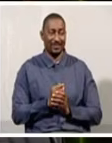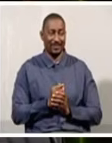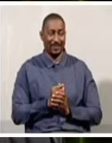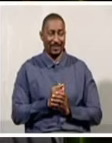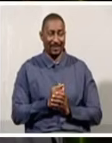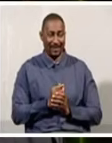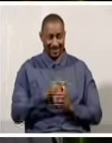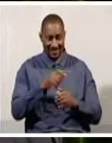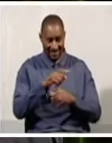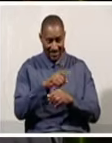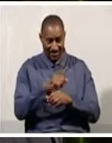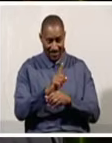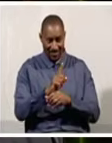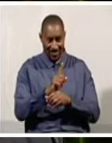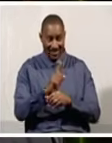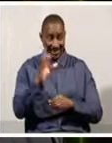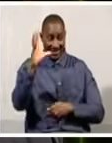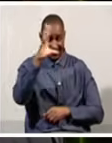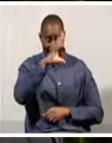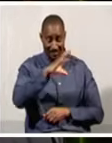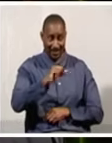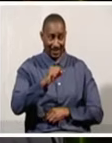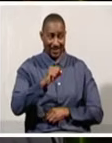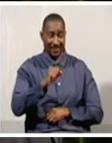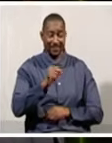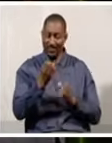number one in the continent for decades plus. As we continue reflecting on